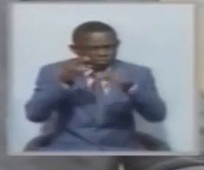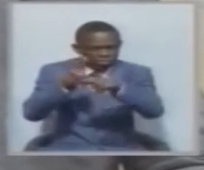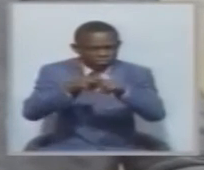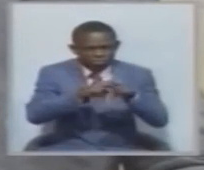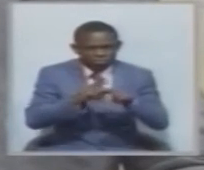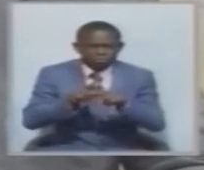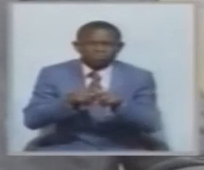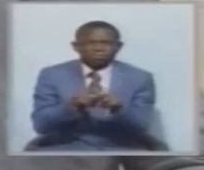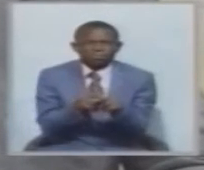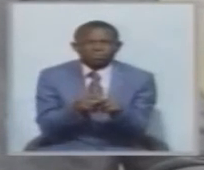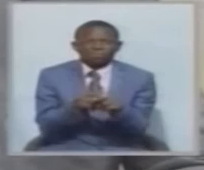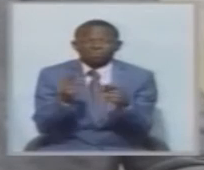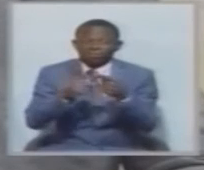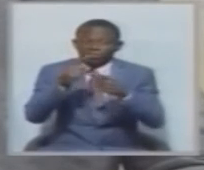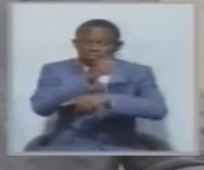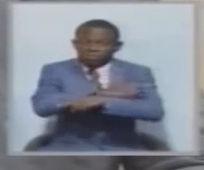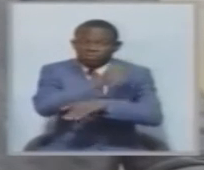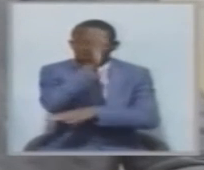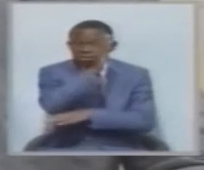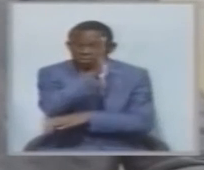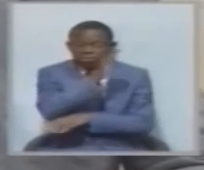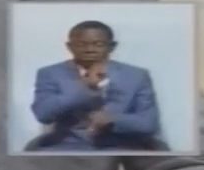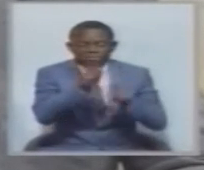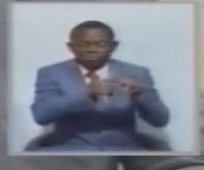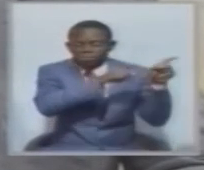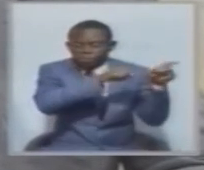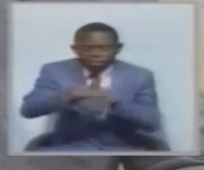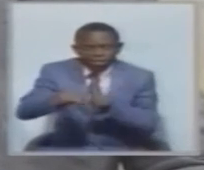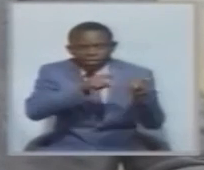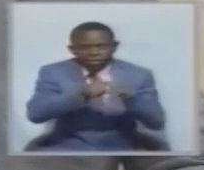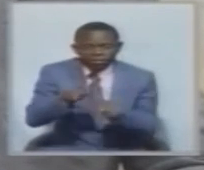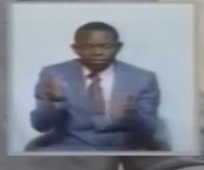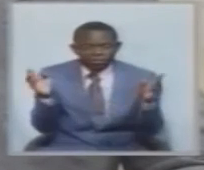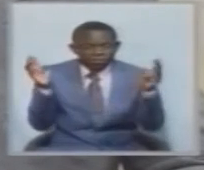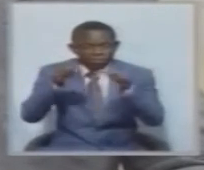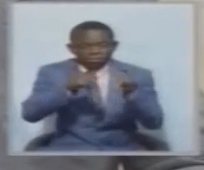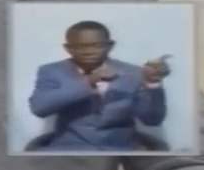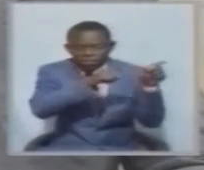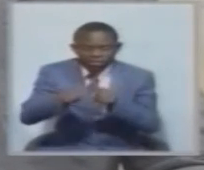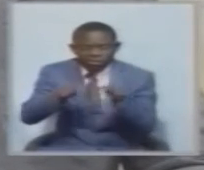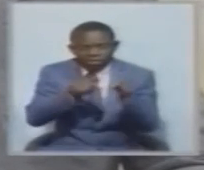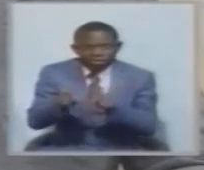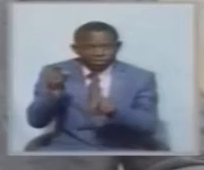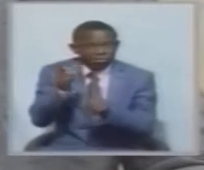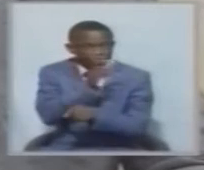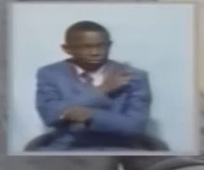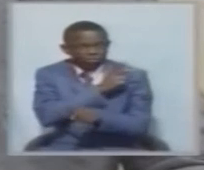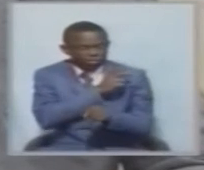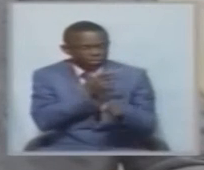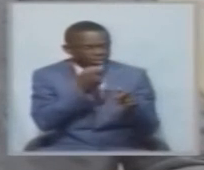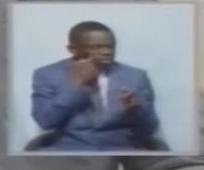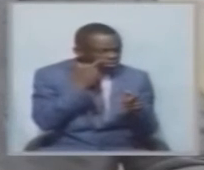afternoon we had people trooping into Mulungushi Conference Center, and the accreditation has started, that it will be going on over the